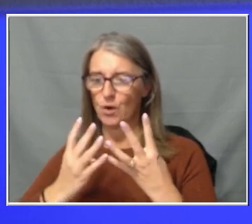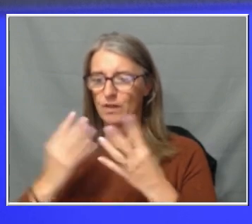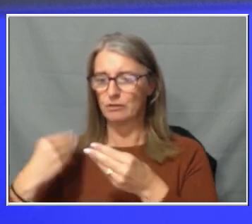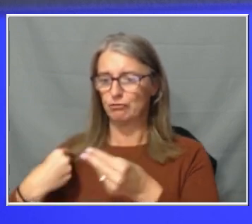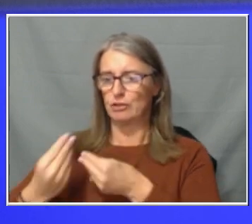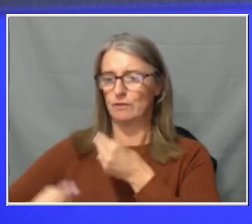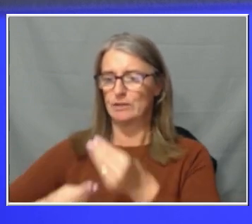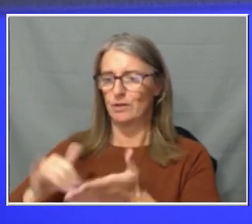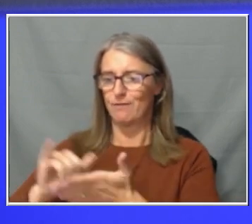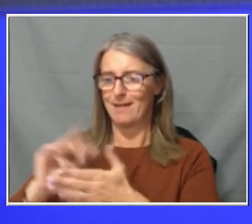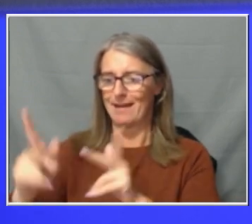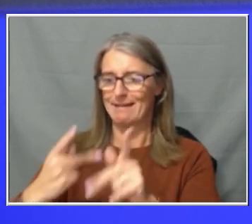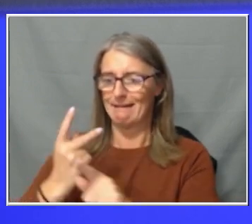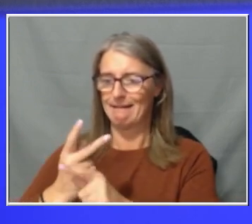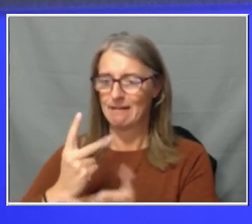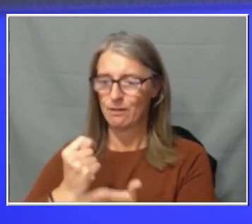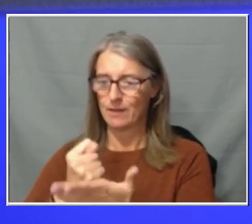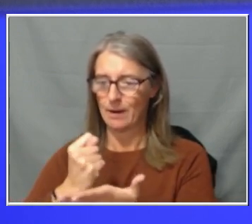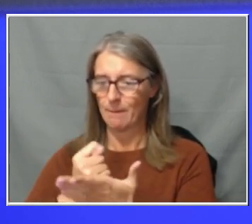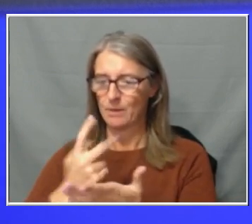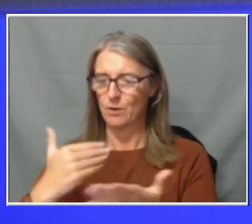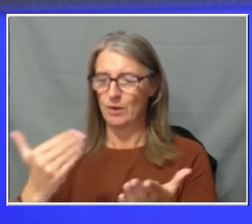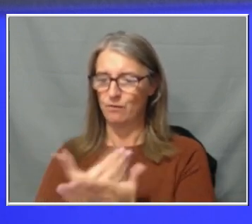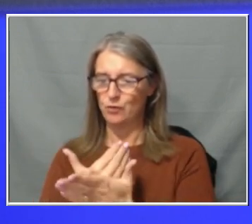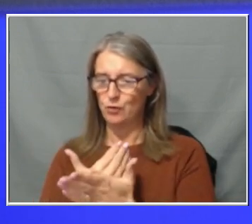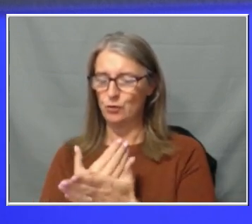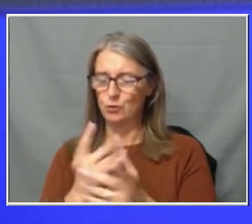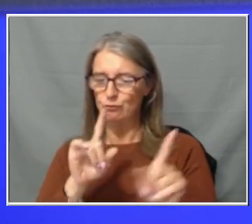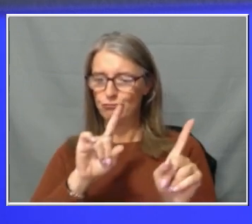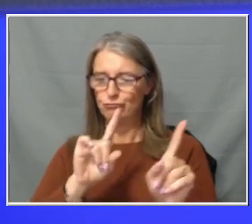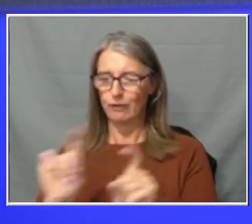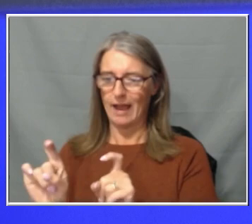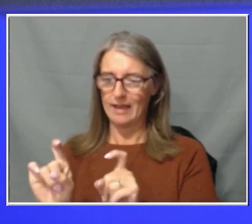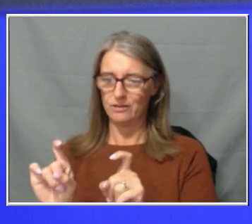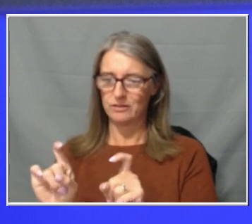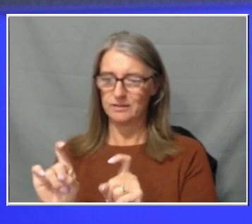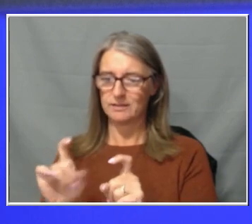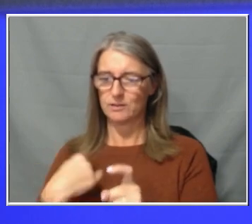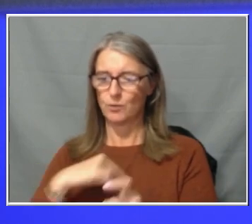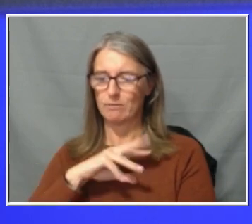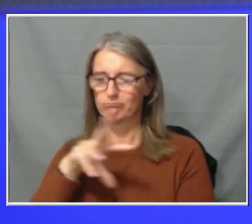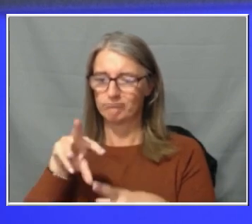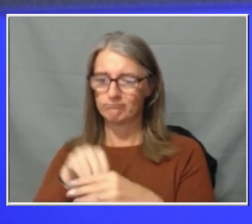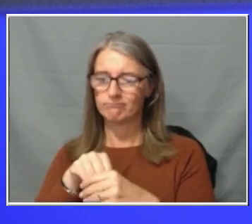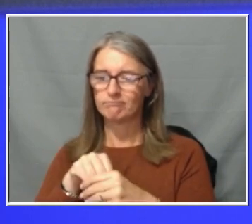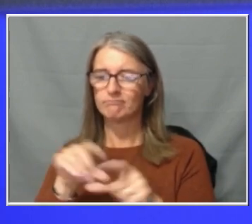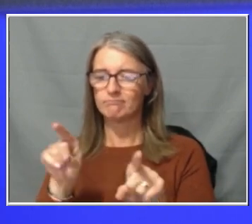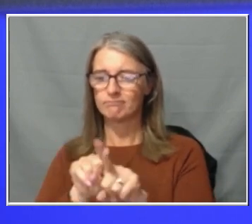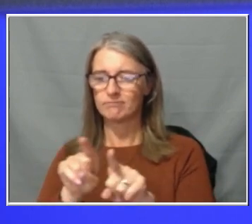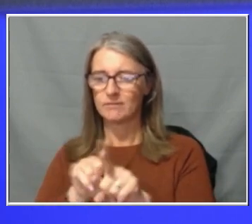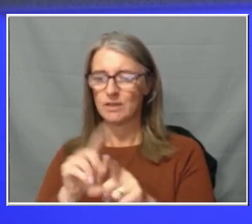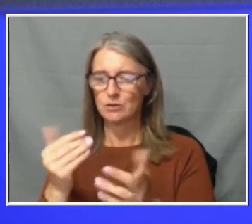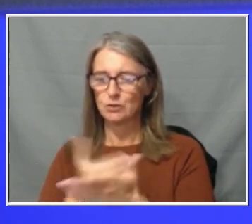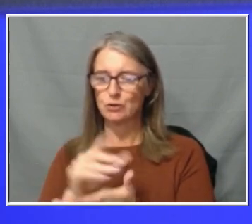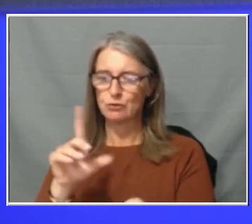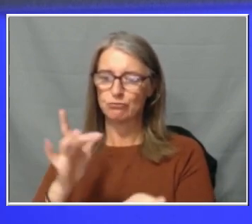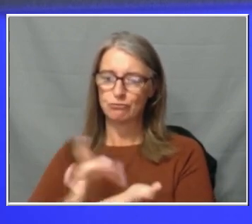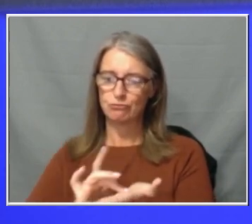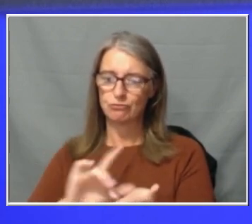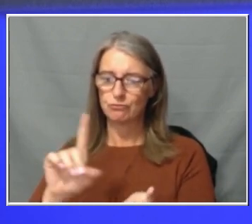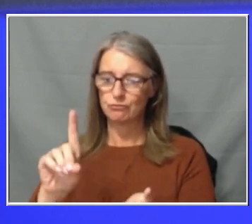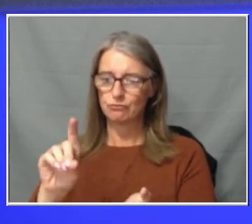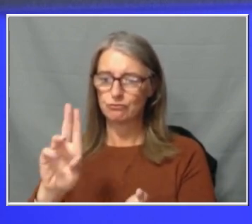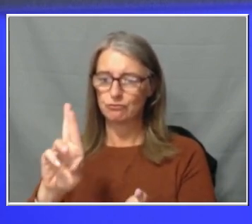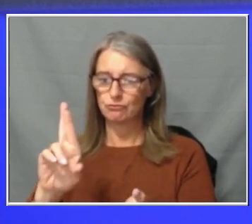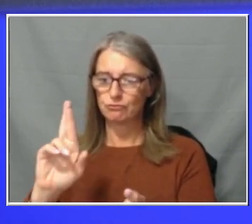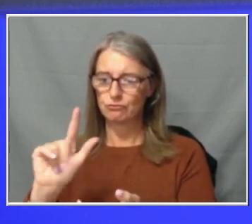and we have new stuff in trials that we're participating in, but we also have new drugs that 2 years from now are going to be in